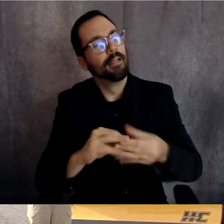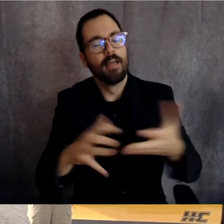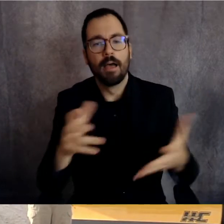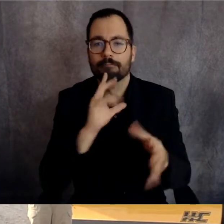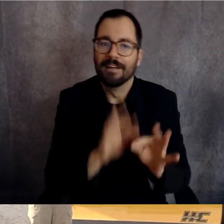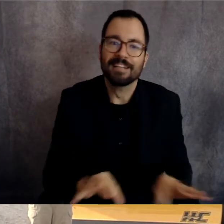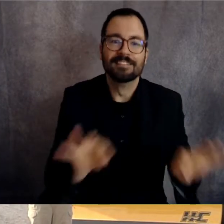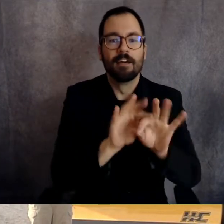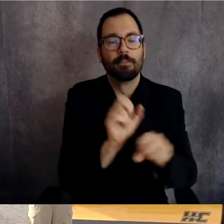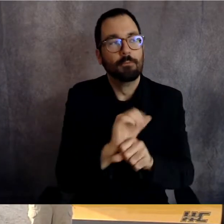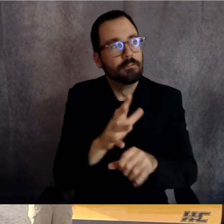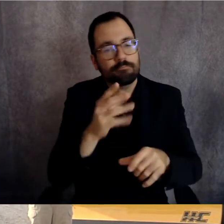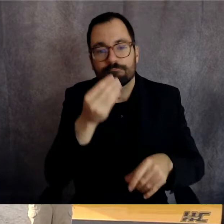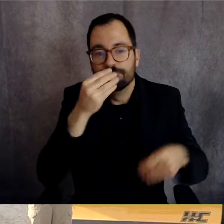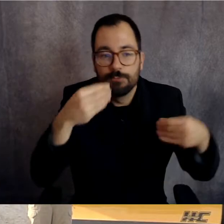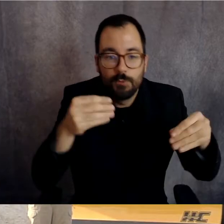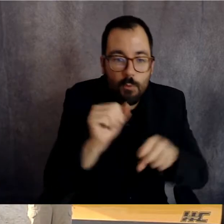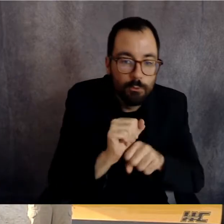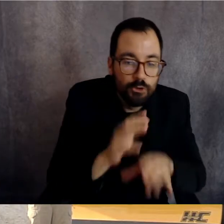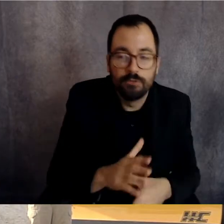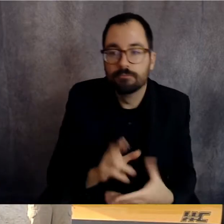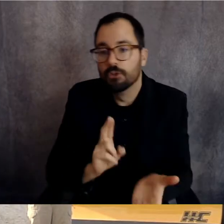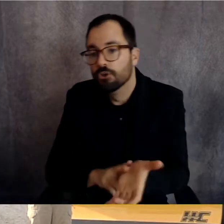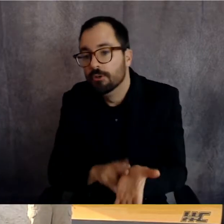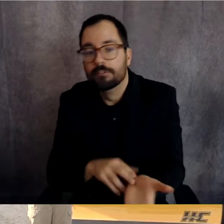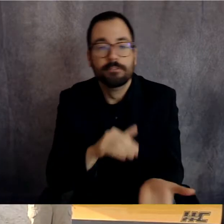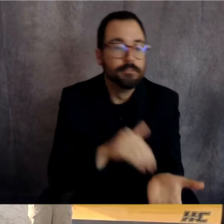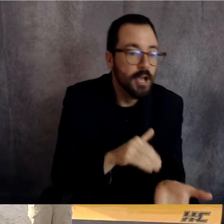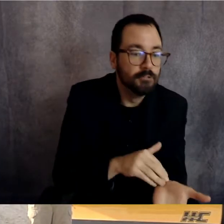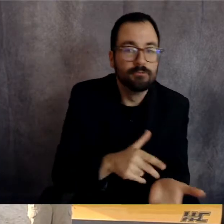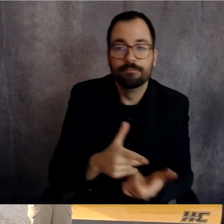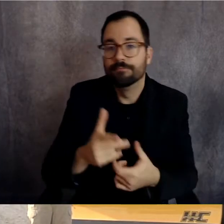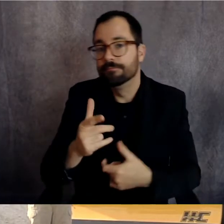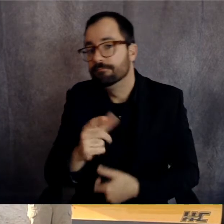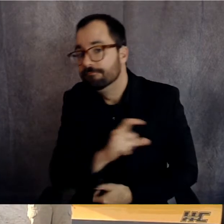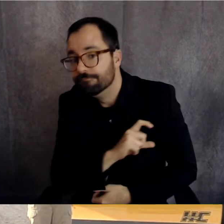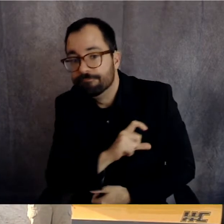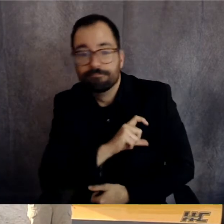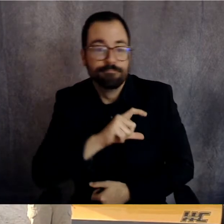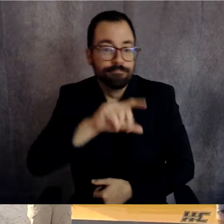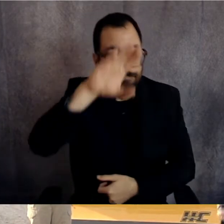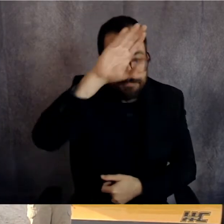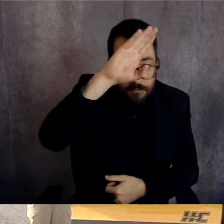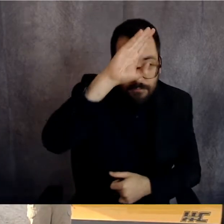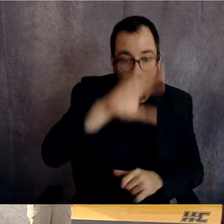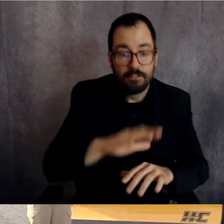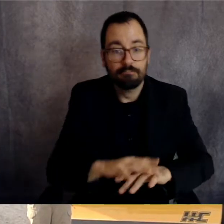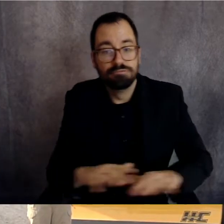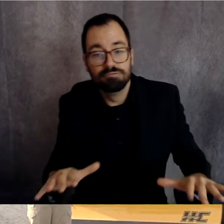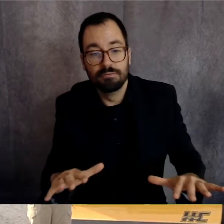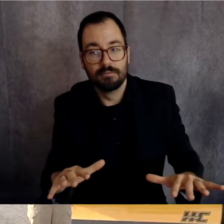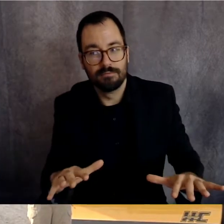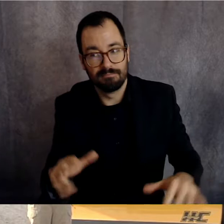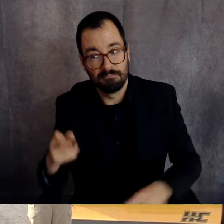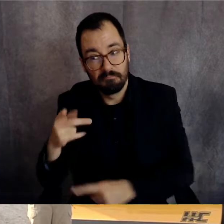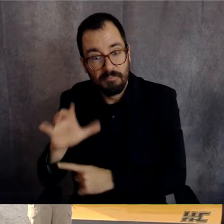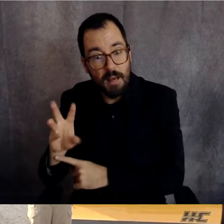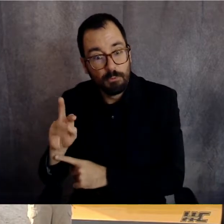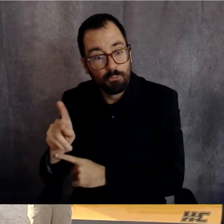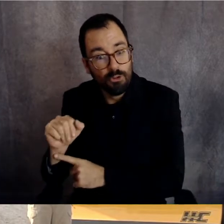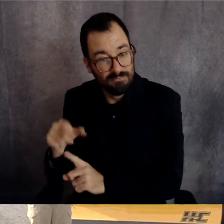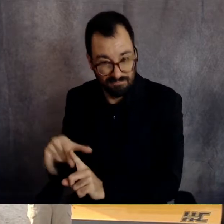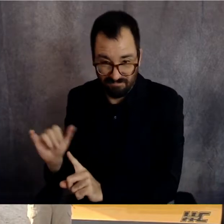talked a lot about grocery store workers and nurses and doctors and police and fire, EMS. Our Public Works team here in the city of Boston has not stopped